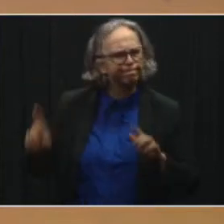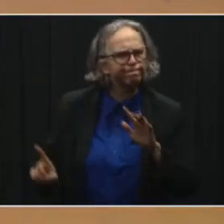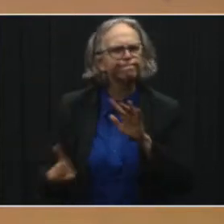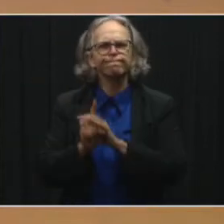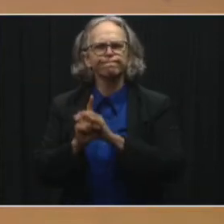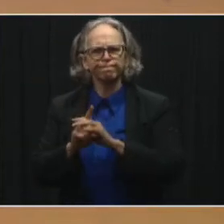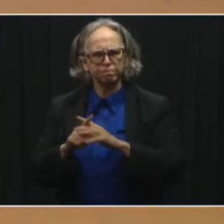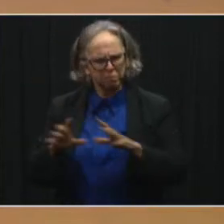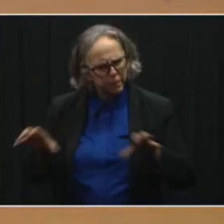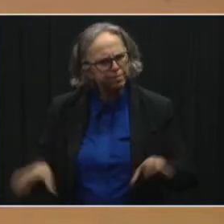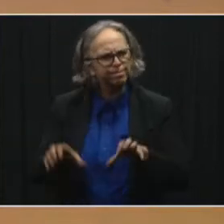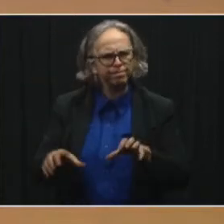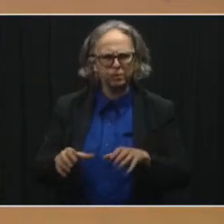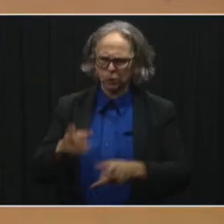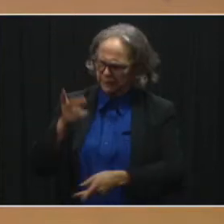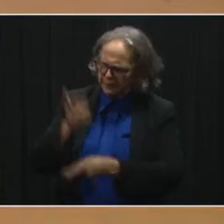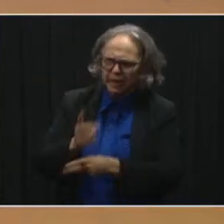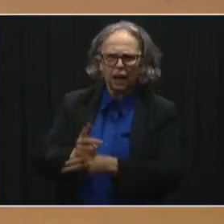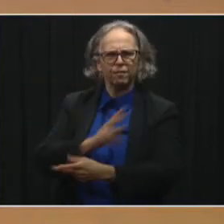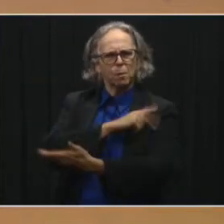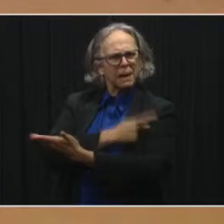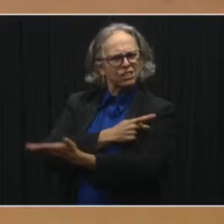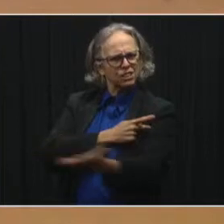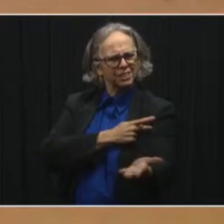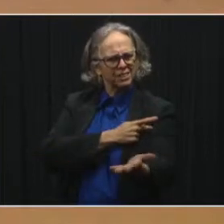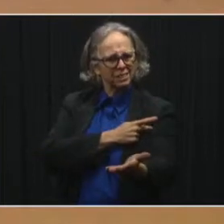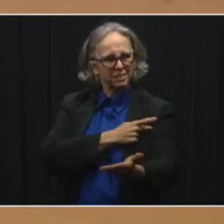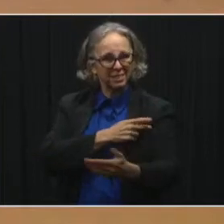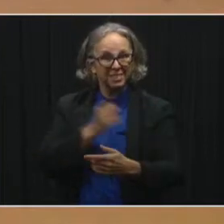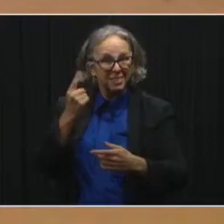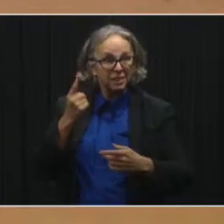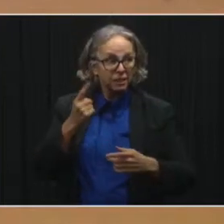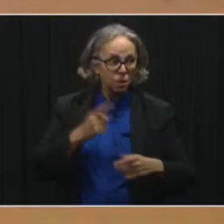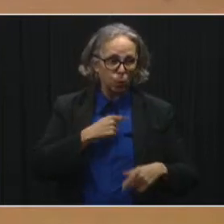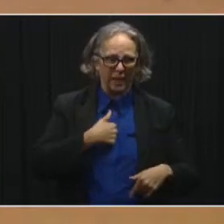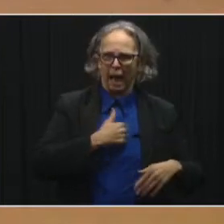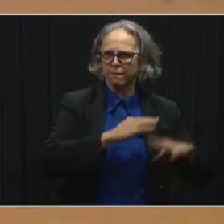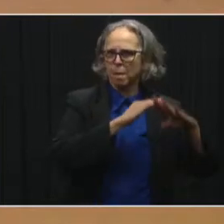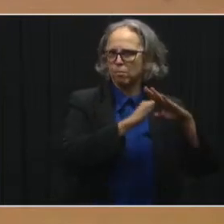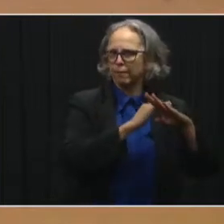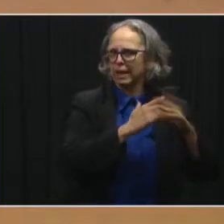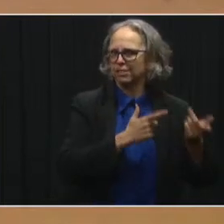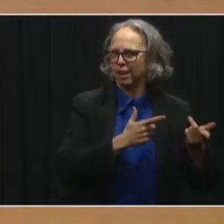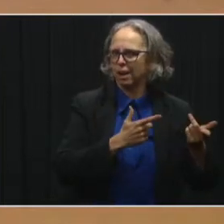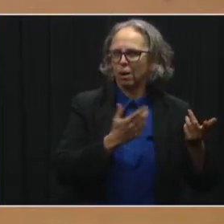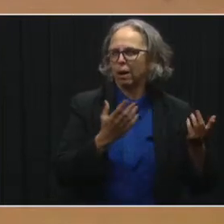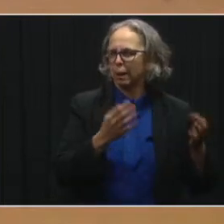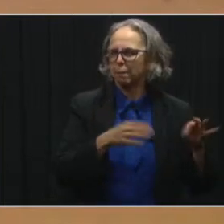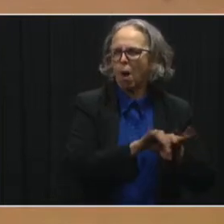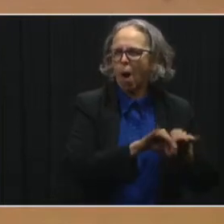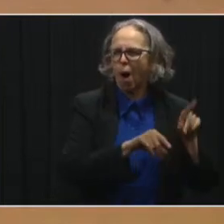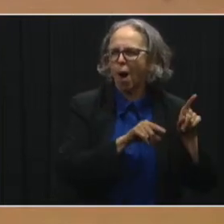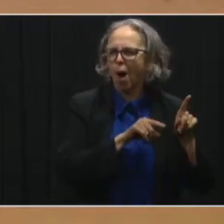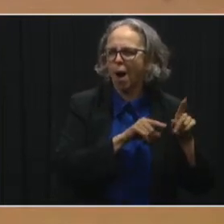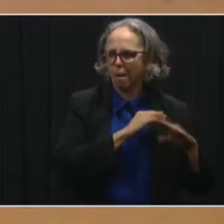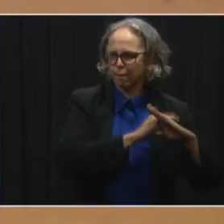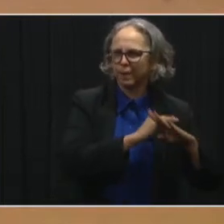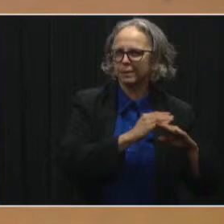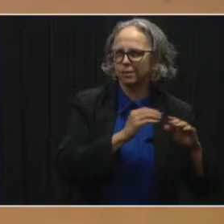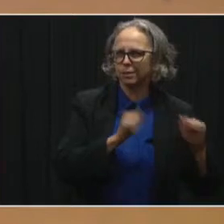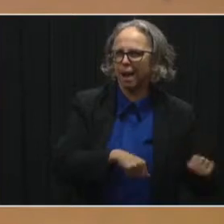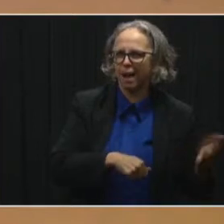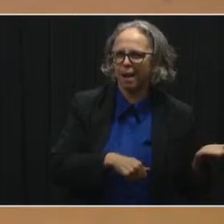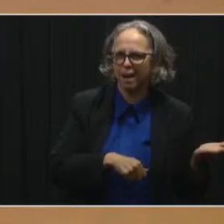again, prevention is always the key. You vaccinate, but we don't have the capability because we don't have